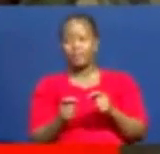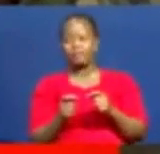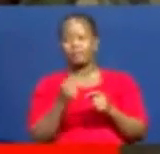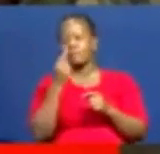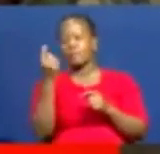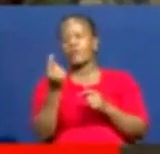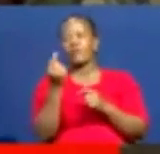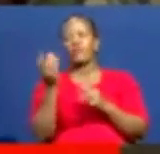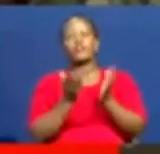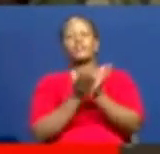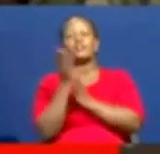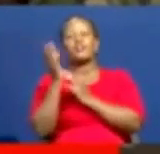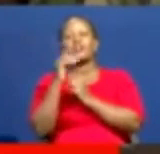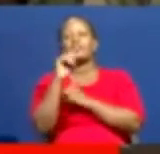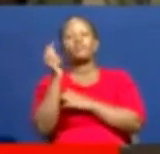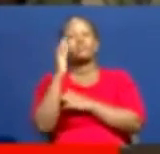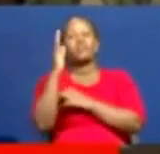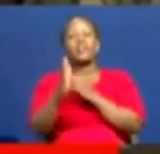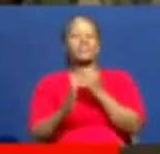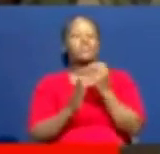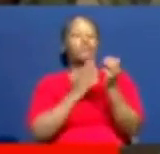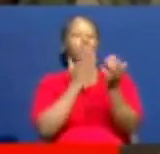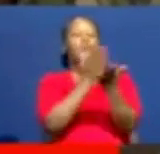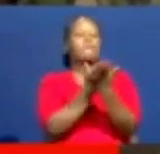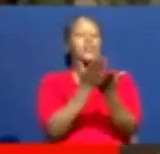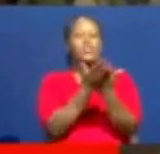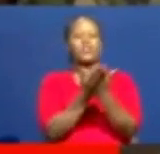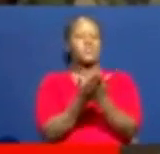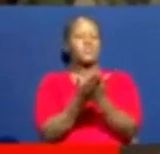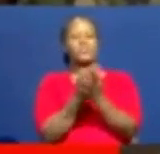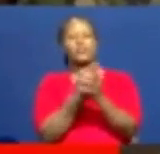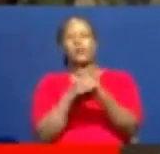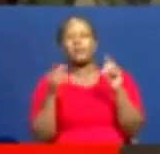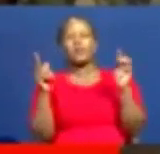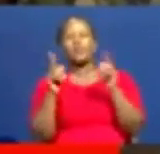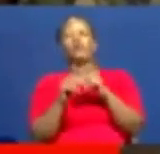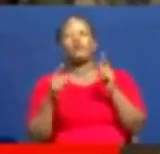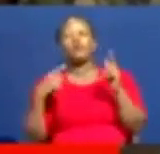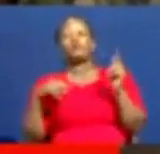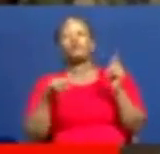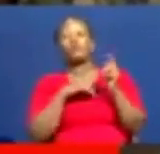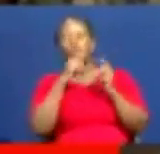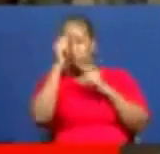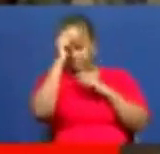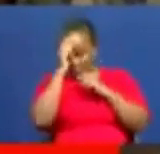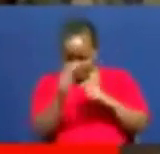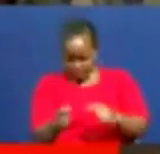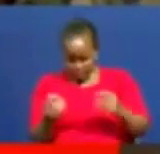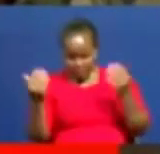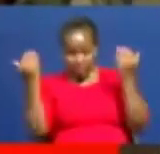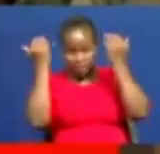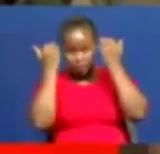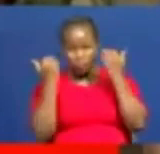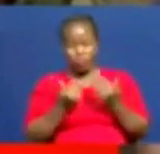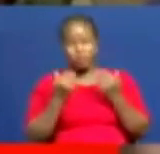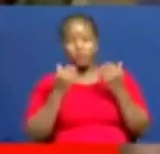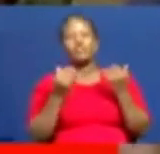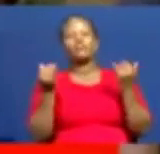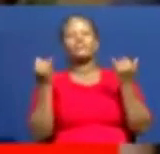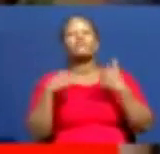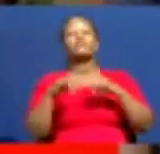the right of Kenyans to petition, but we also respect the courts to independently